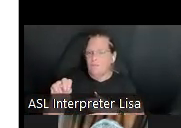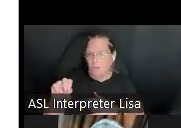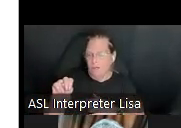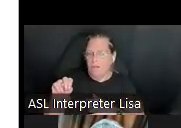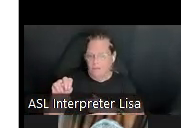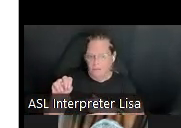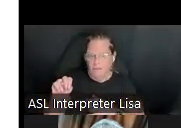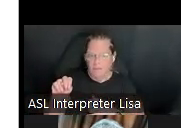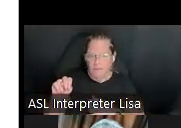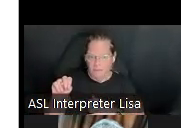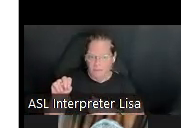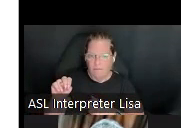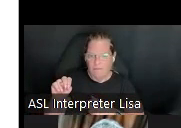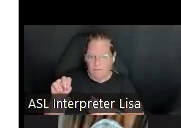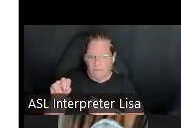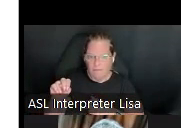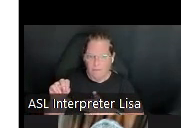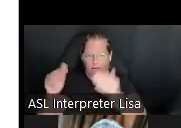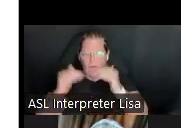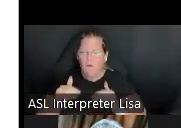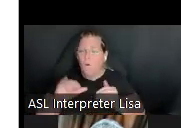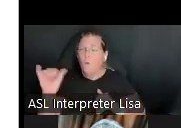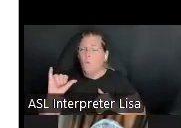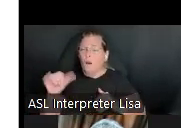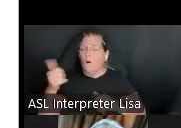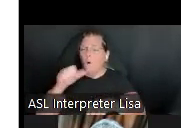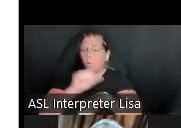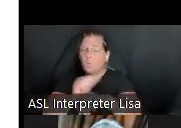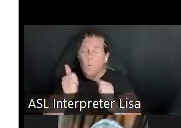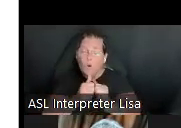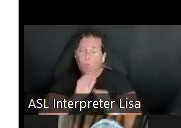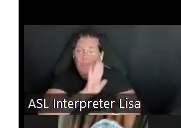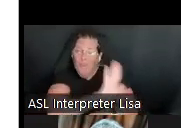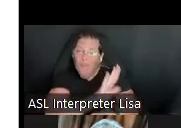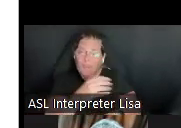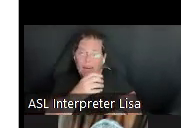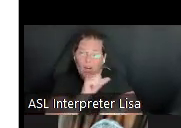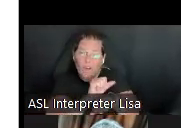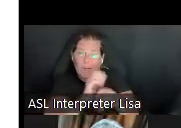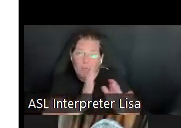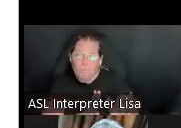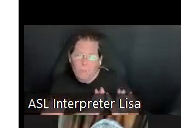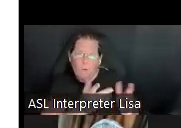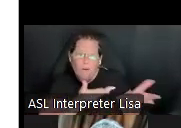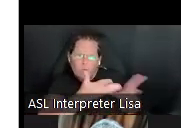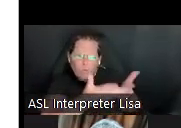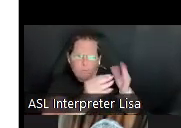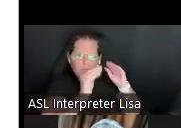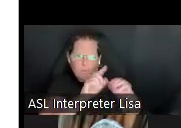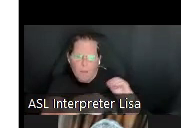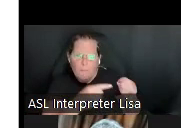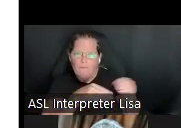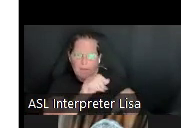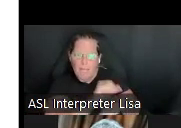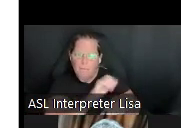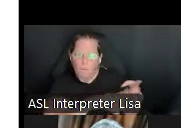And then let's see what else. Work with an employer to provide education for flexible work schedule. So those were some